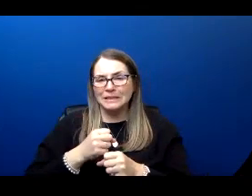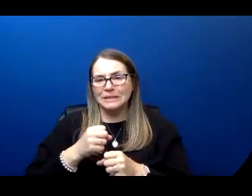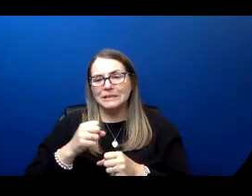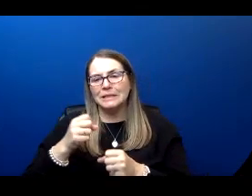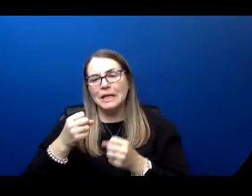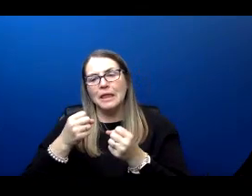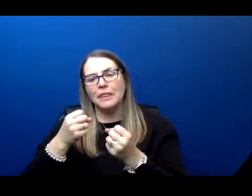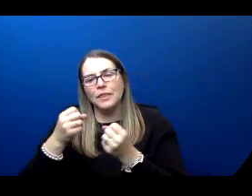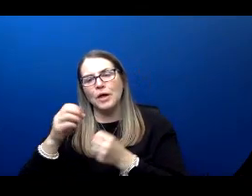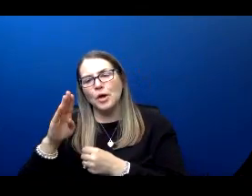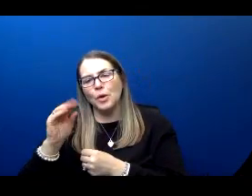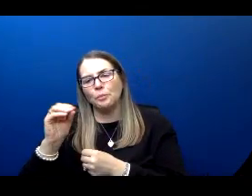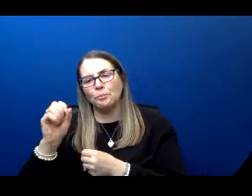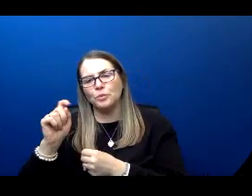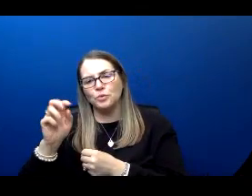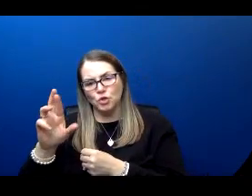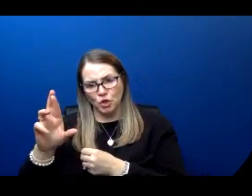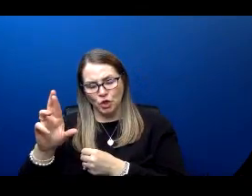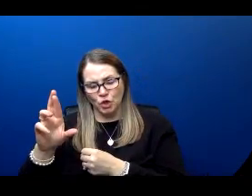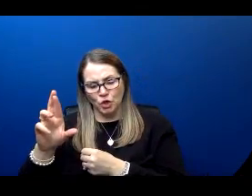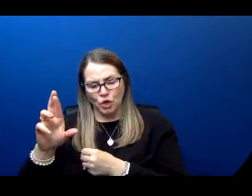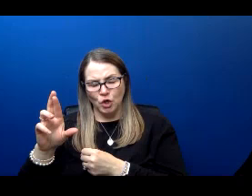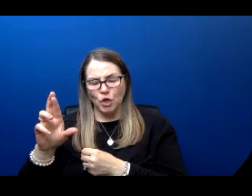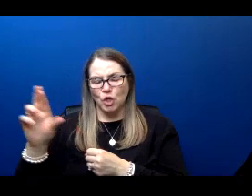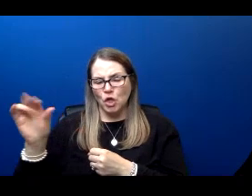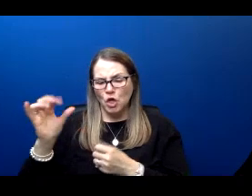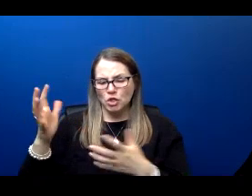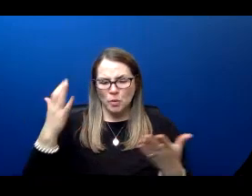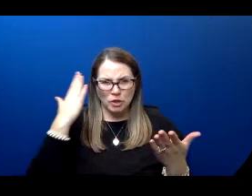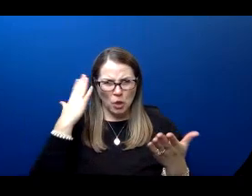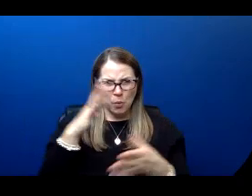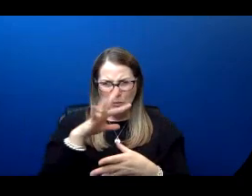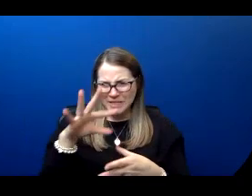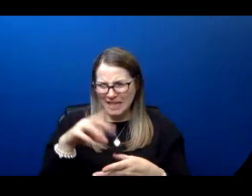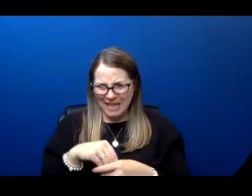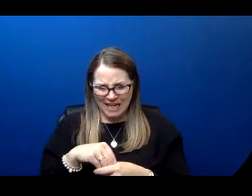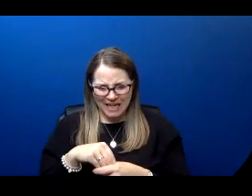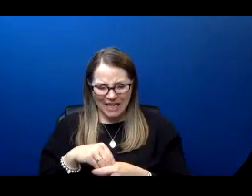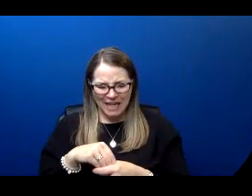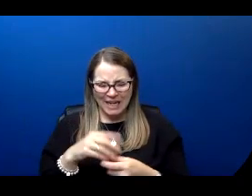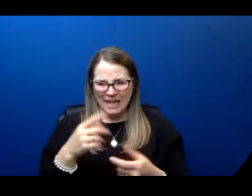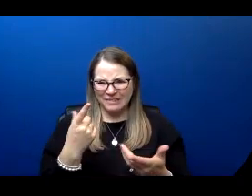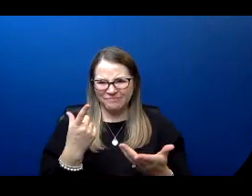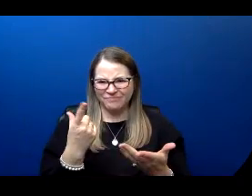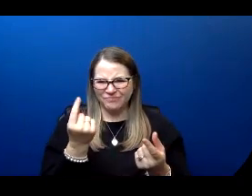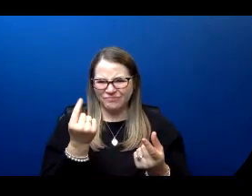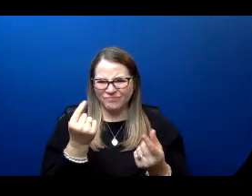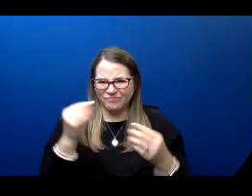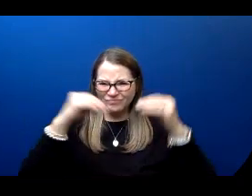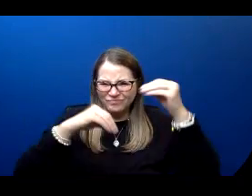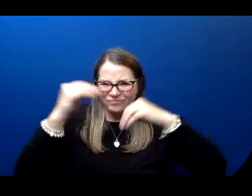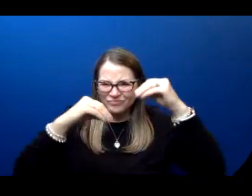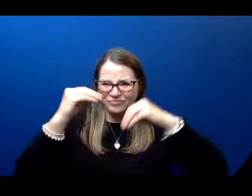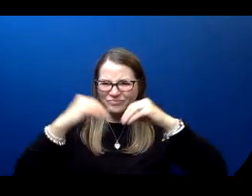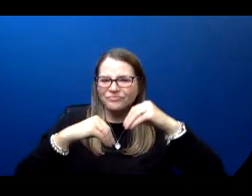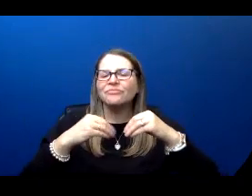booster. They also want to know like what is in the vaccine, like the ingredients and all of that. And I feel like